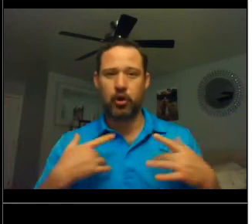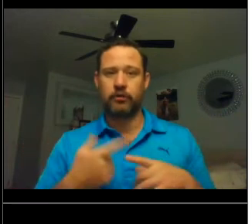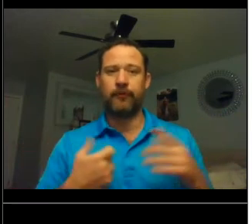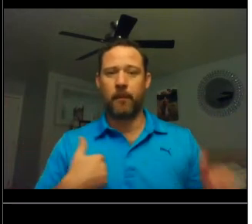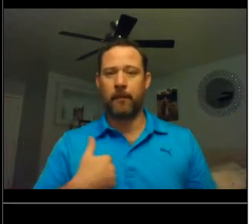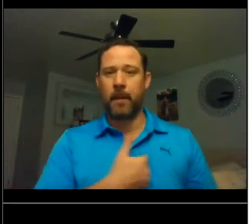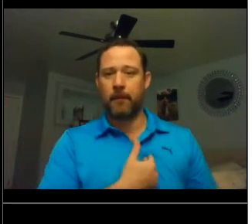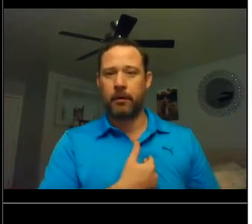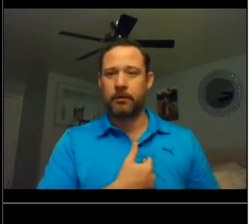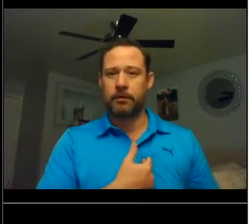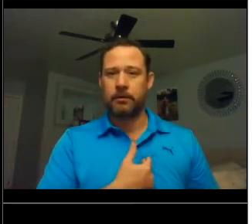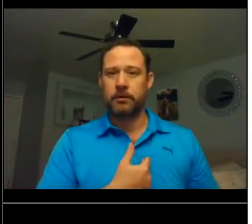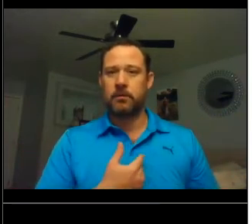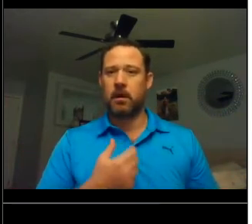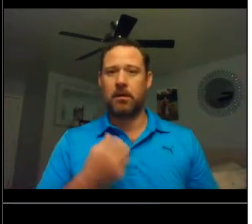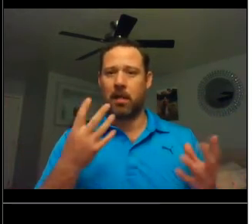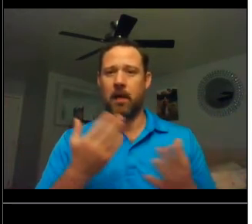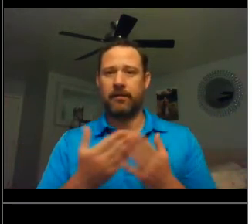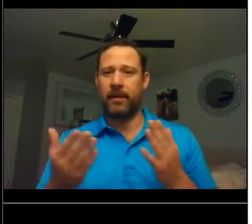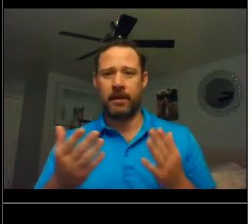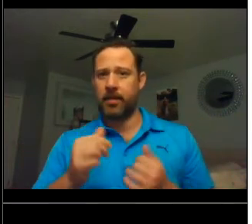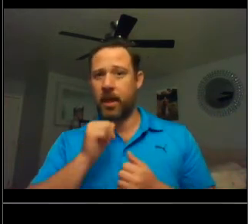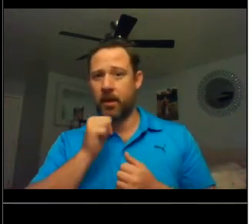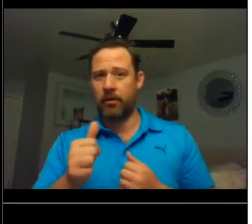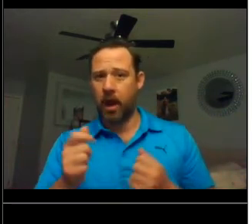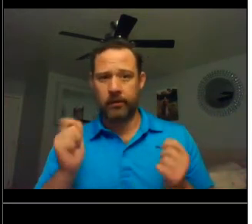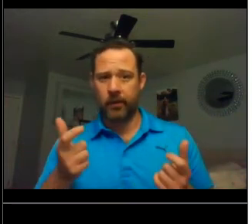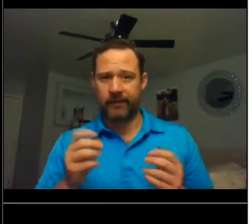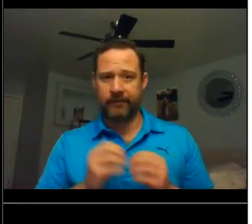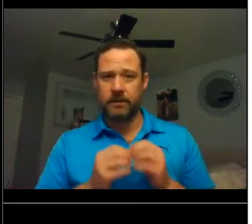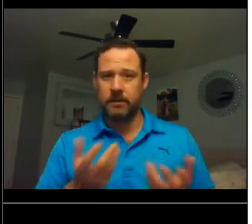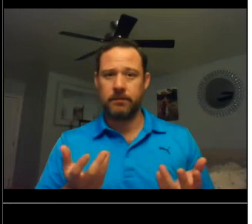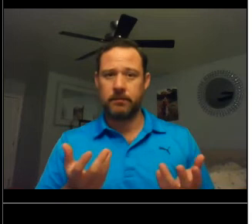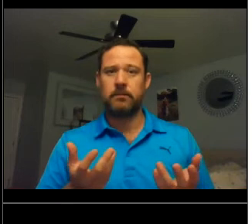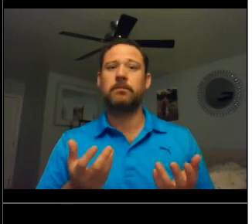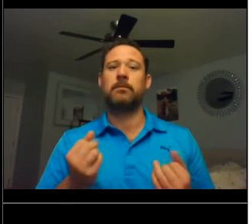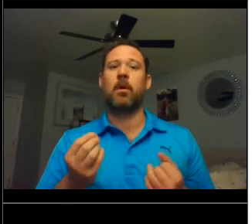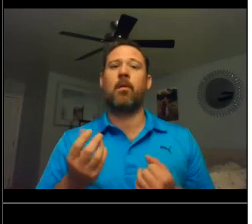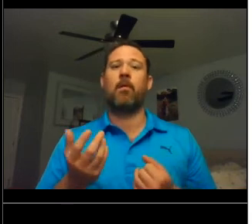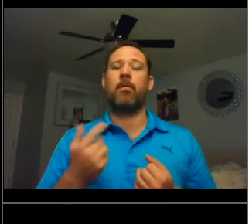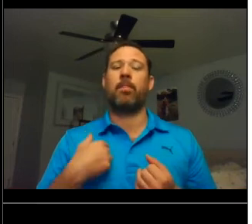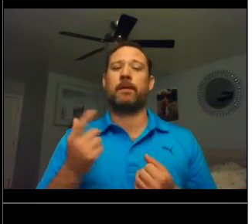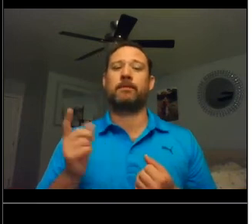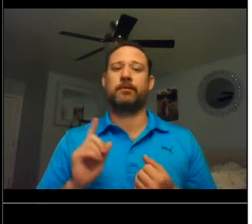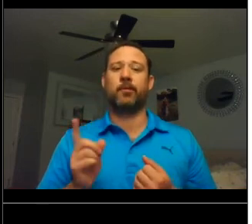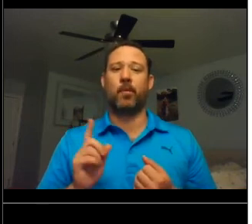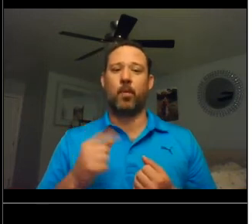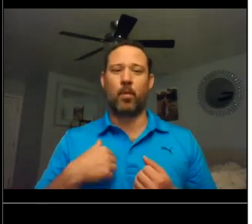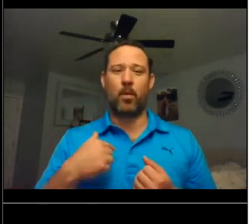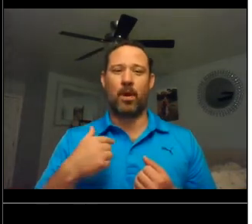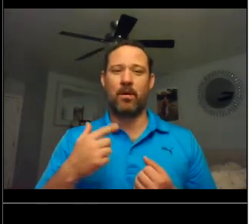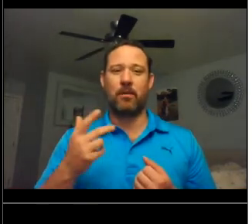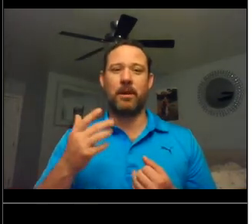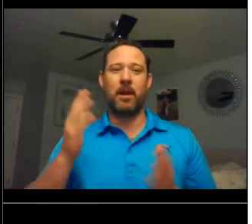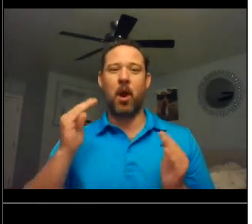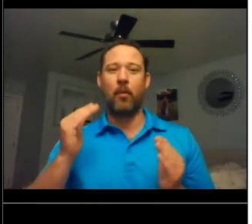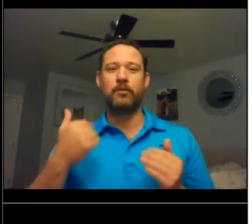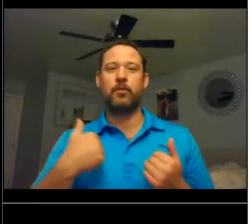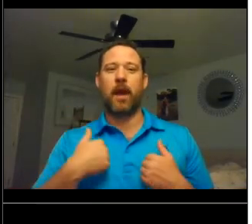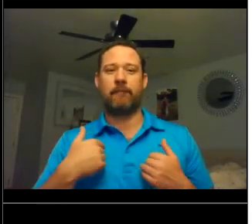or a lot of things that aren't a quick fix, and so that's where we're really hoping to have really